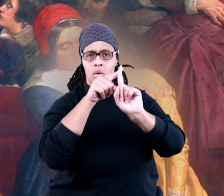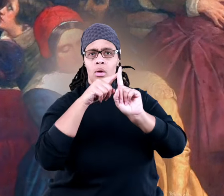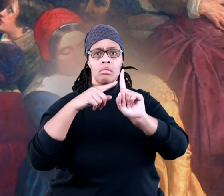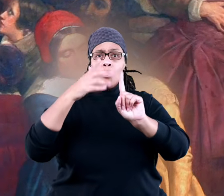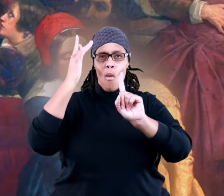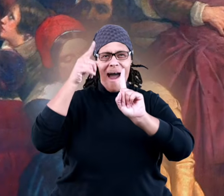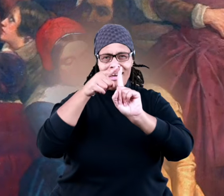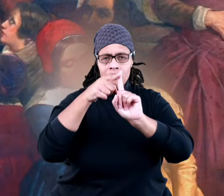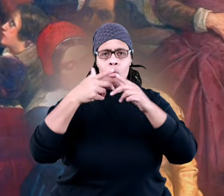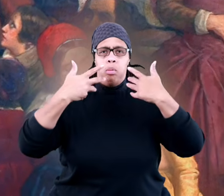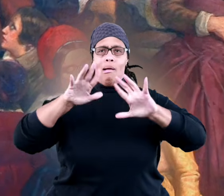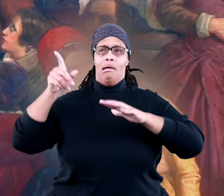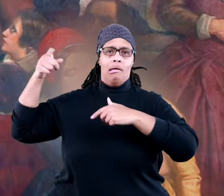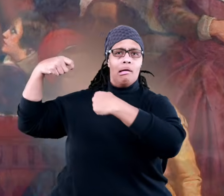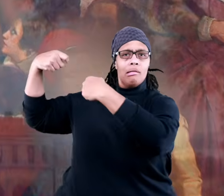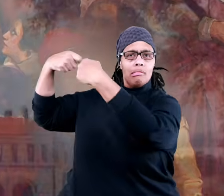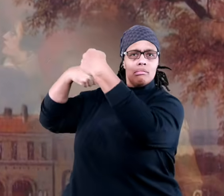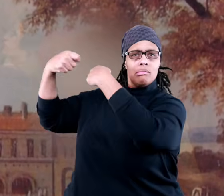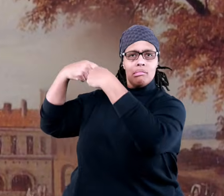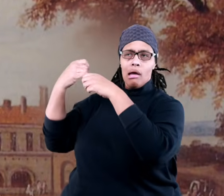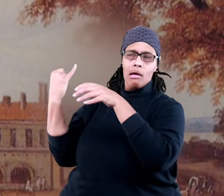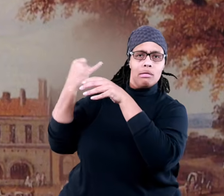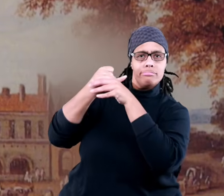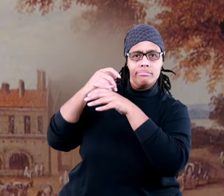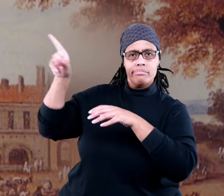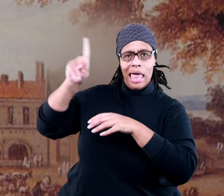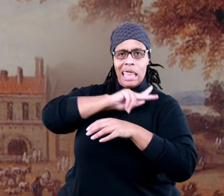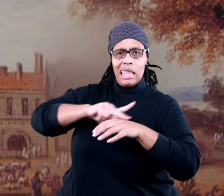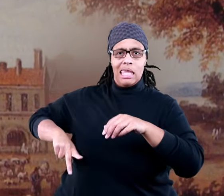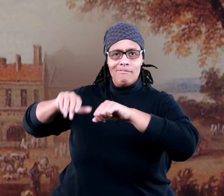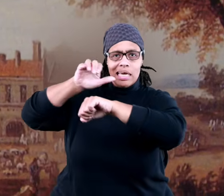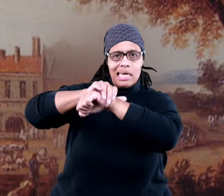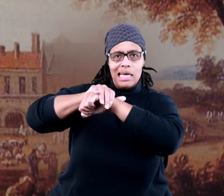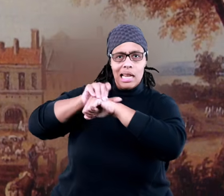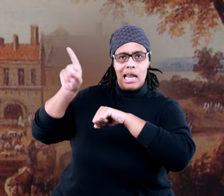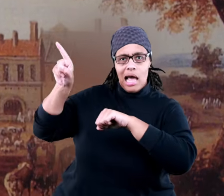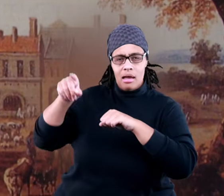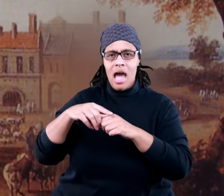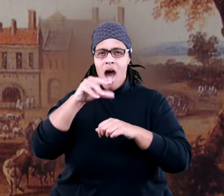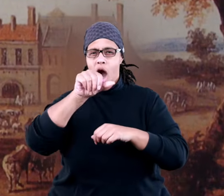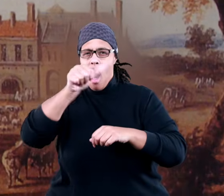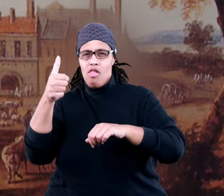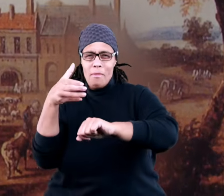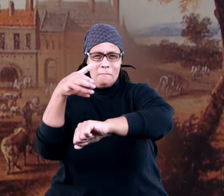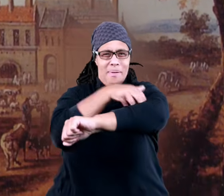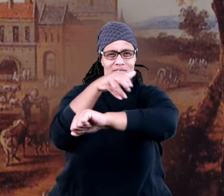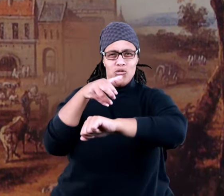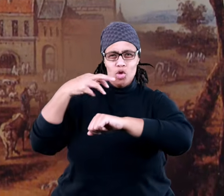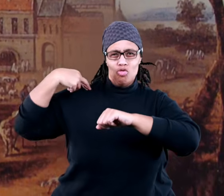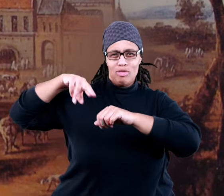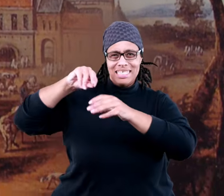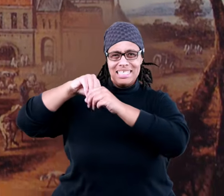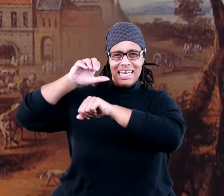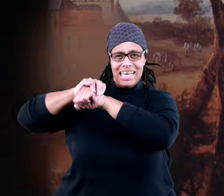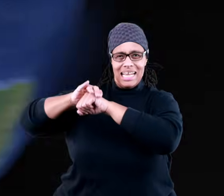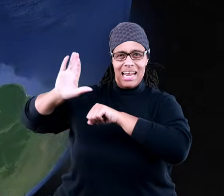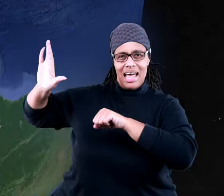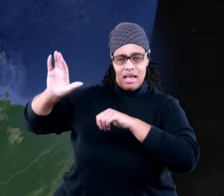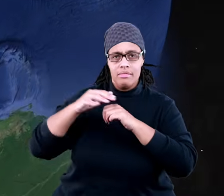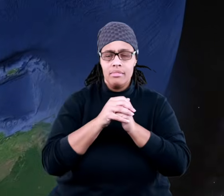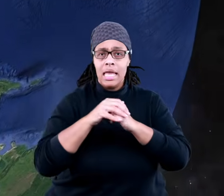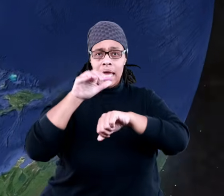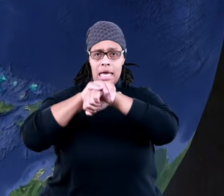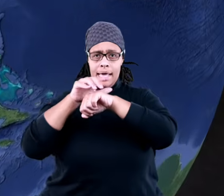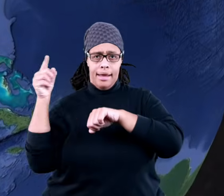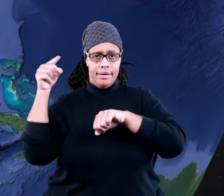to the dictates of their own conscience, without interference from the King of England or other powerful religions in England.